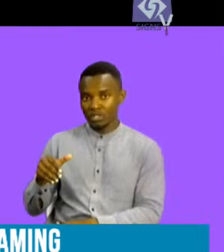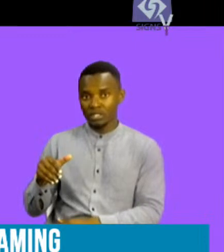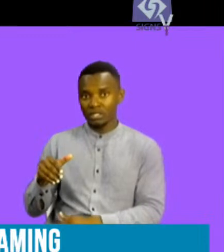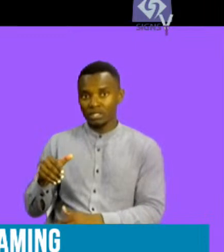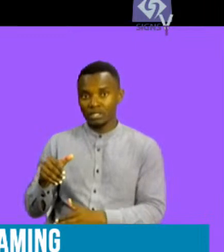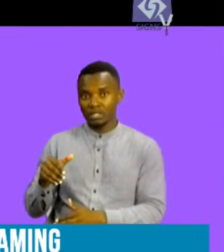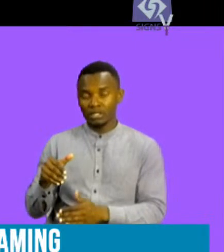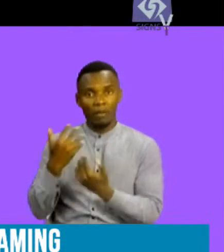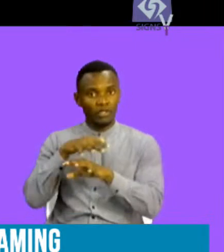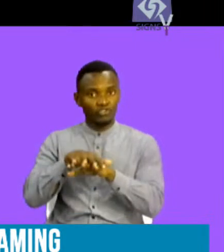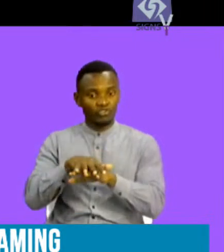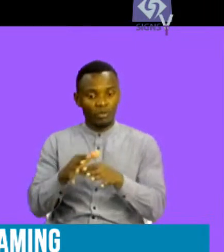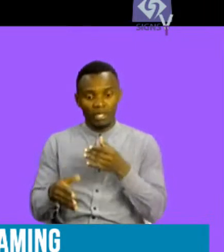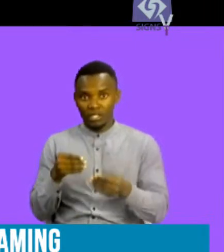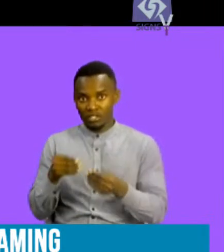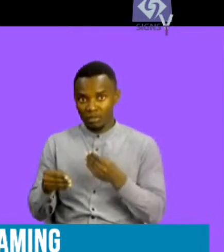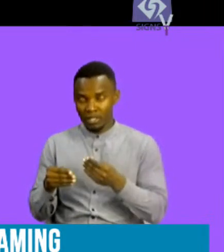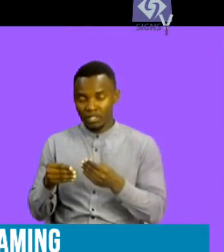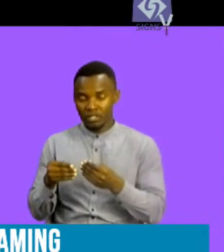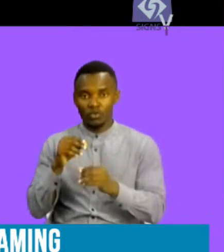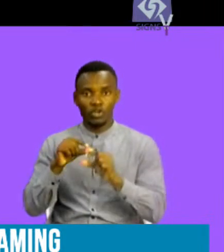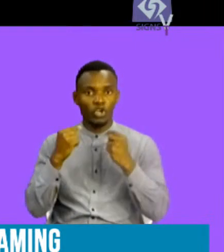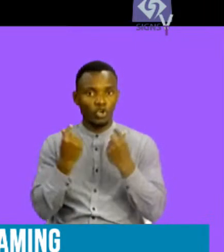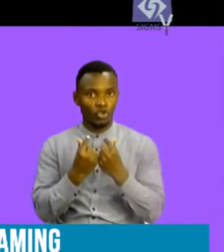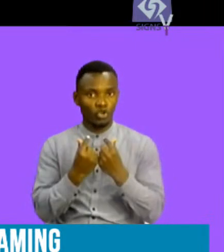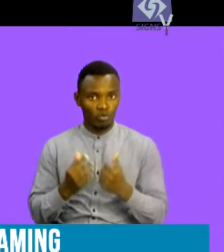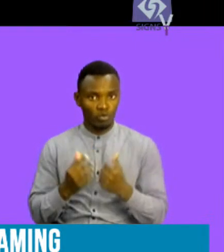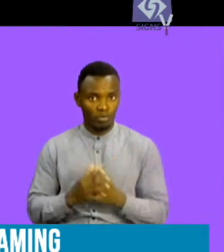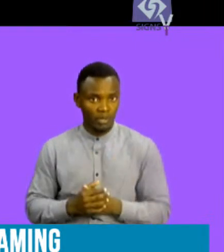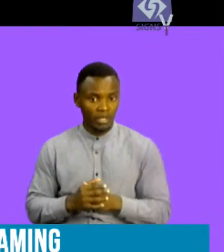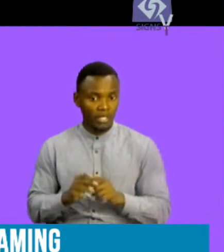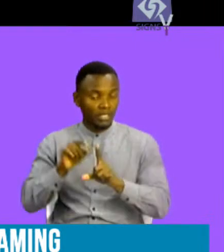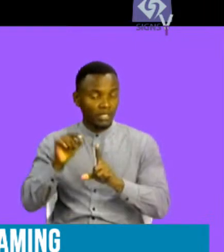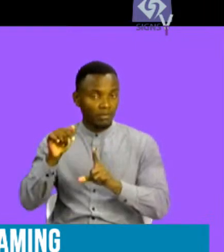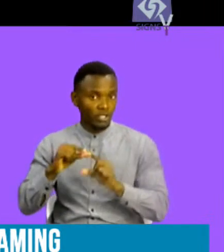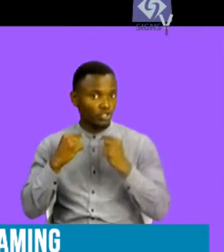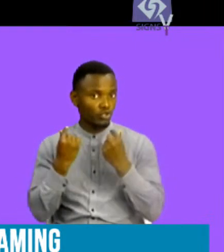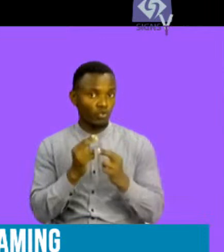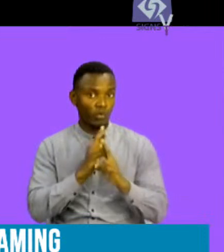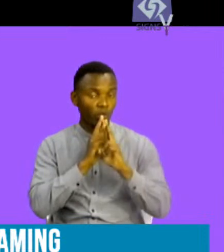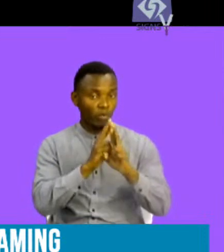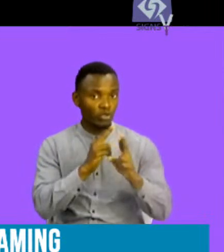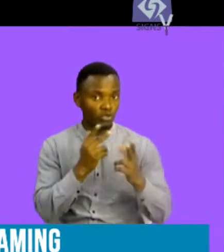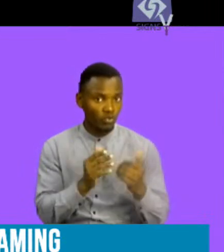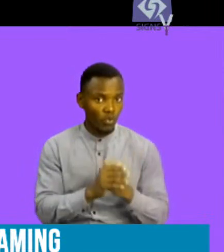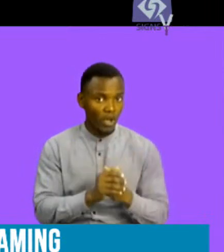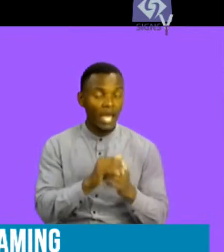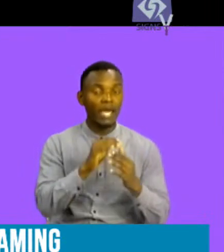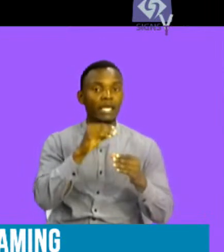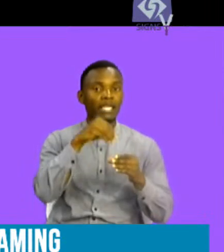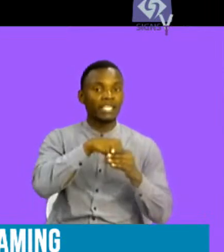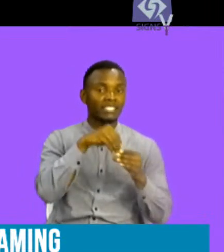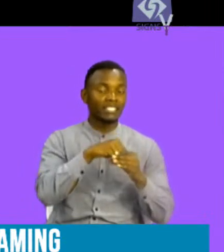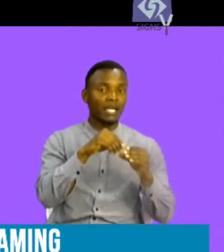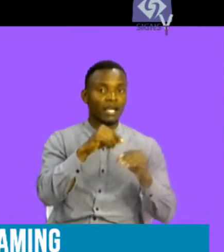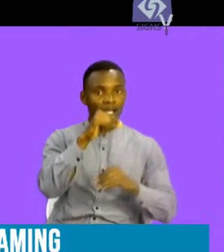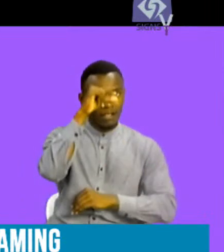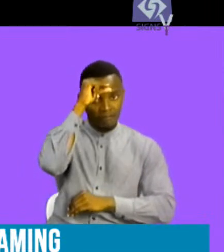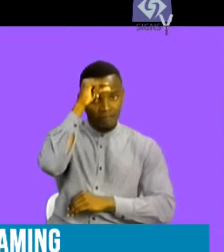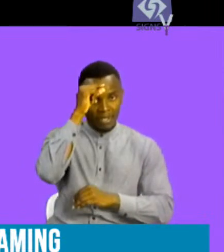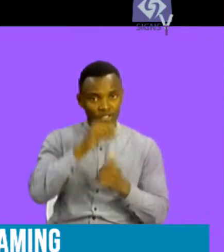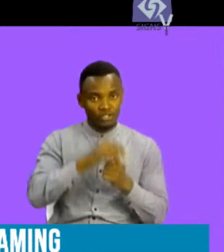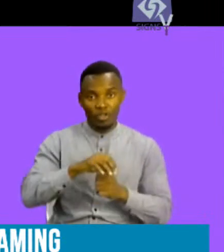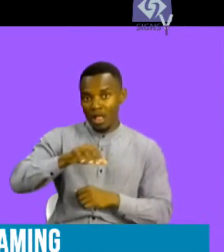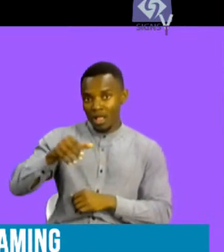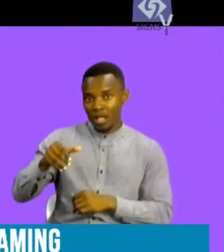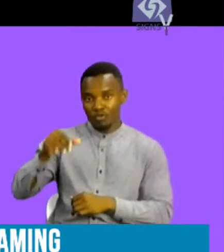Group. So which now reports to the Intergovernmental County Gender Working Group.